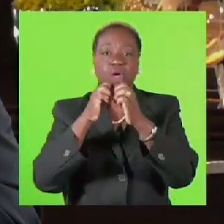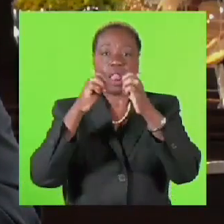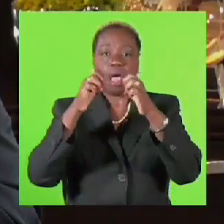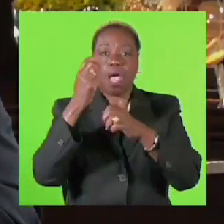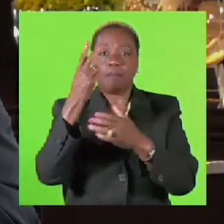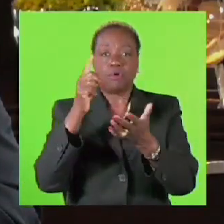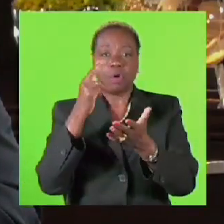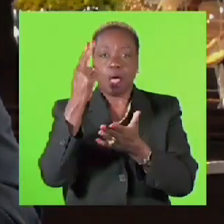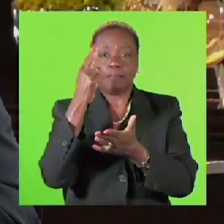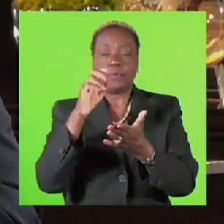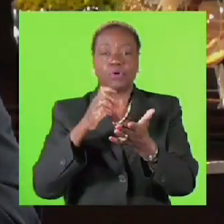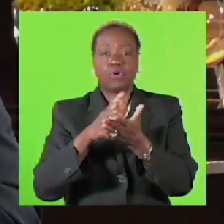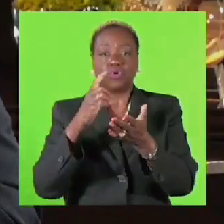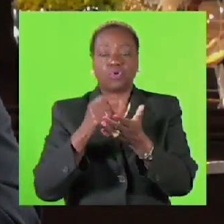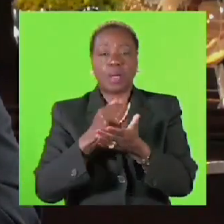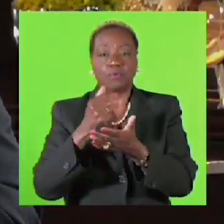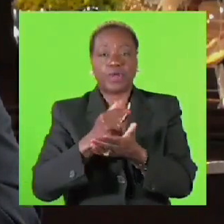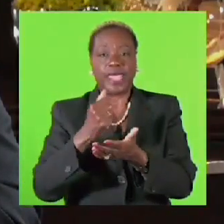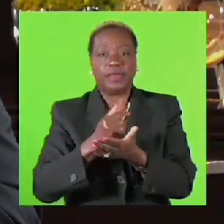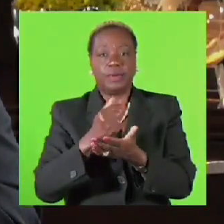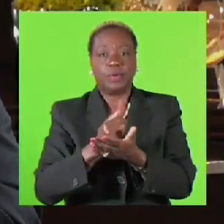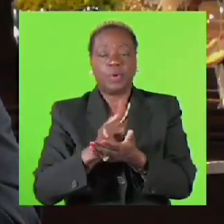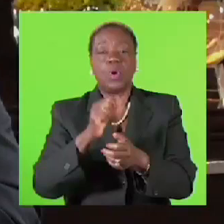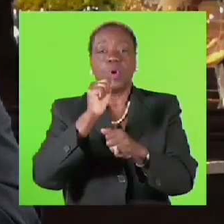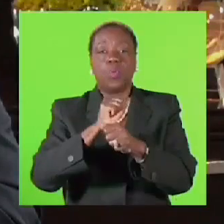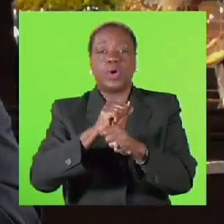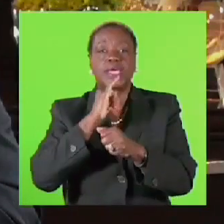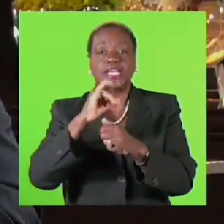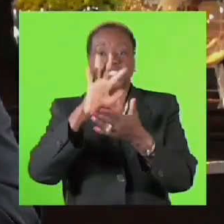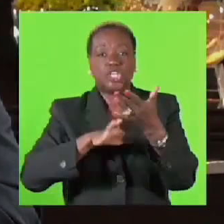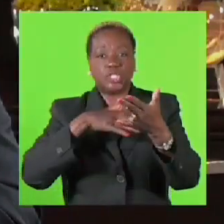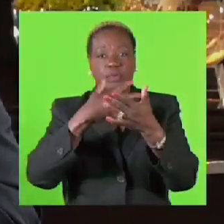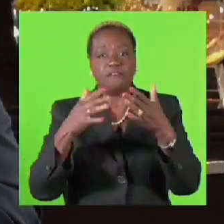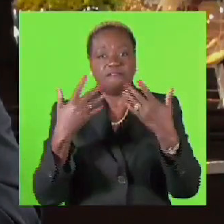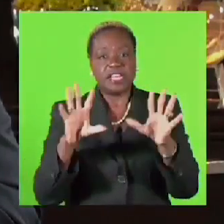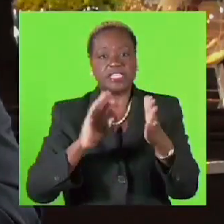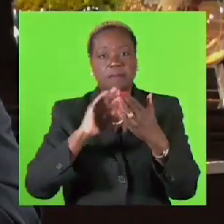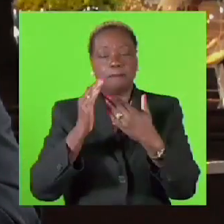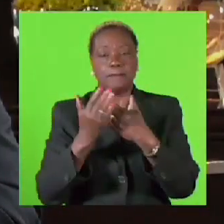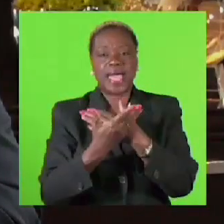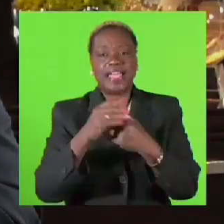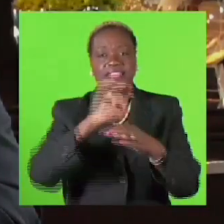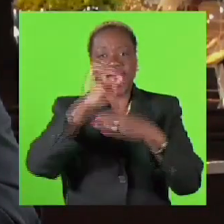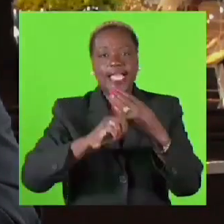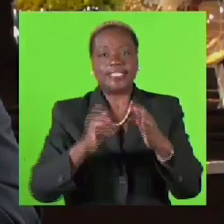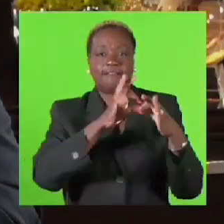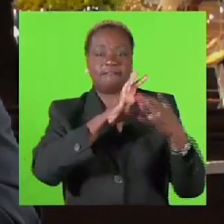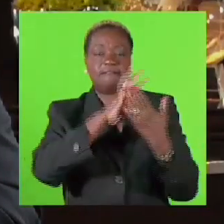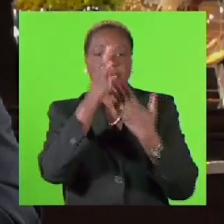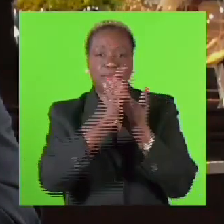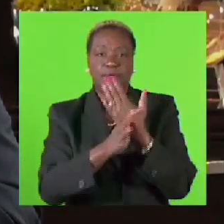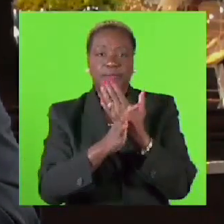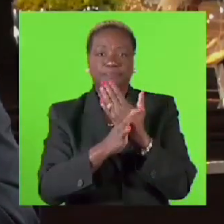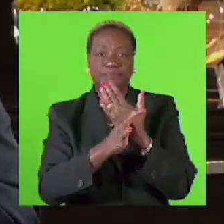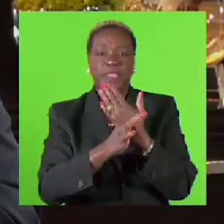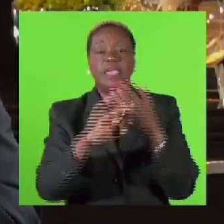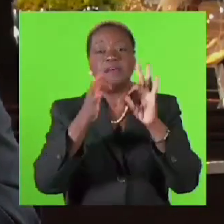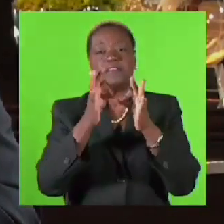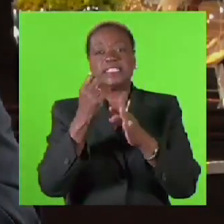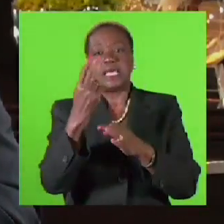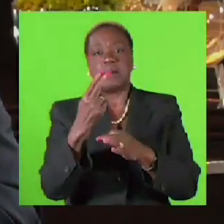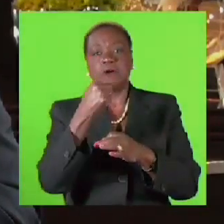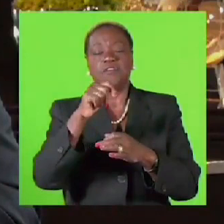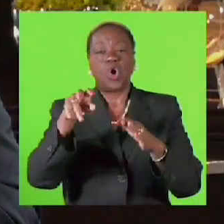upgrade. Further work is scheduled to be completed by the end of February. Repairs